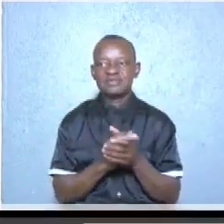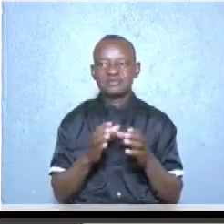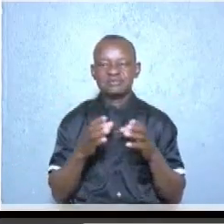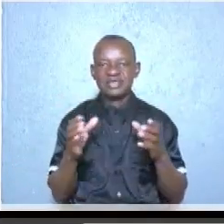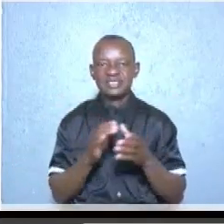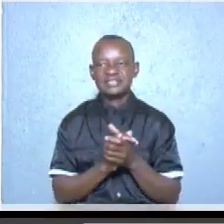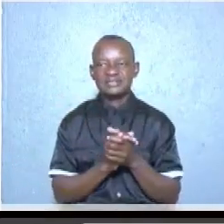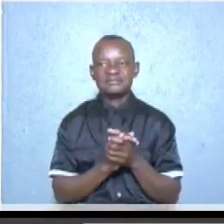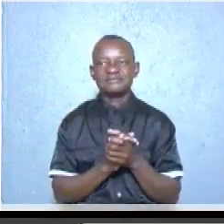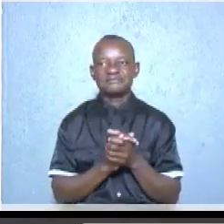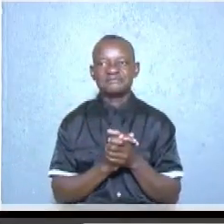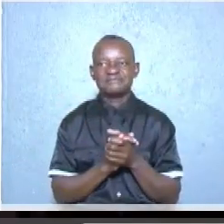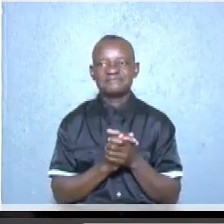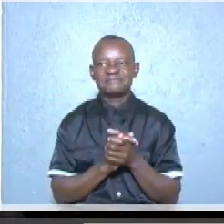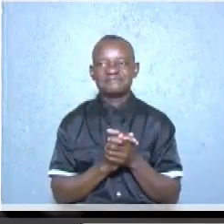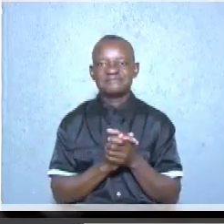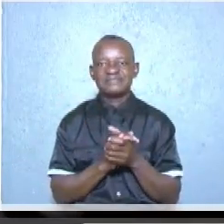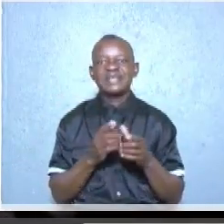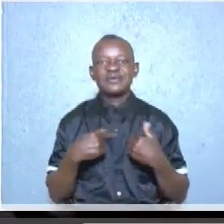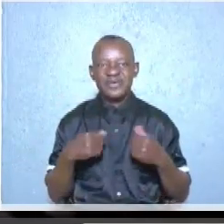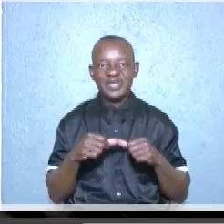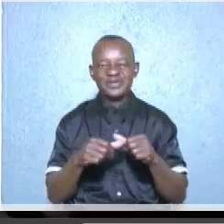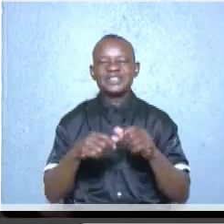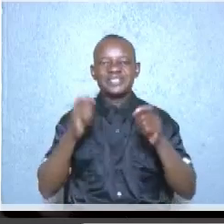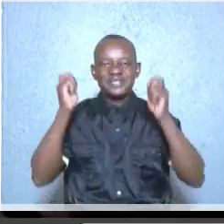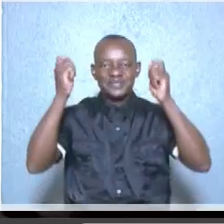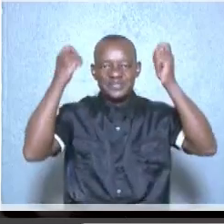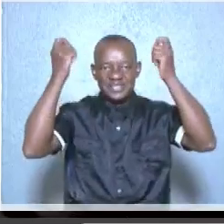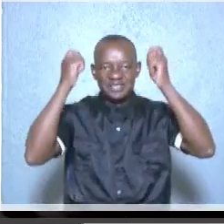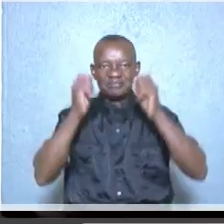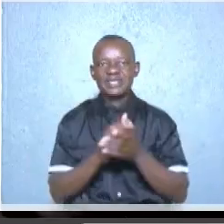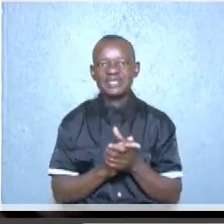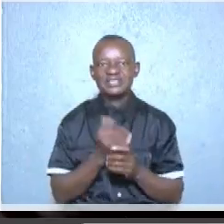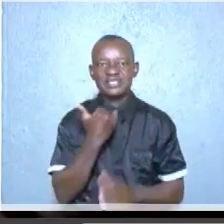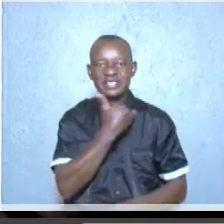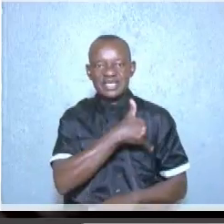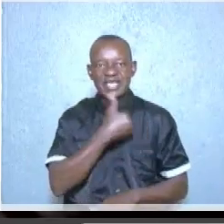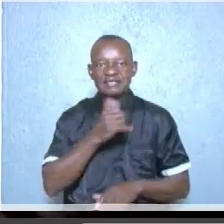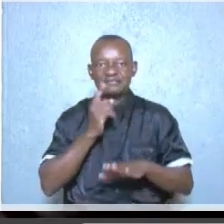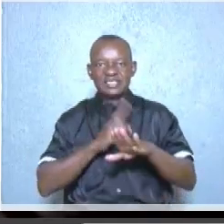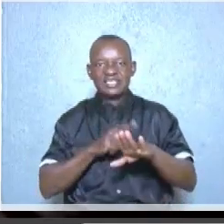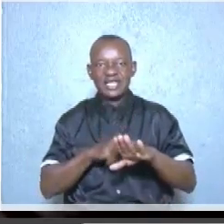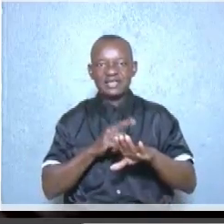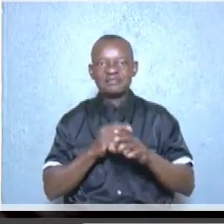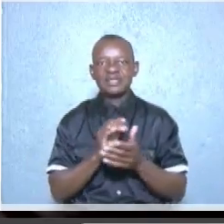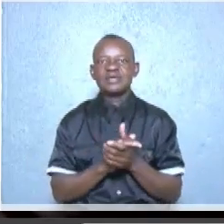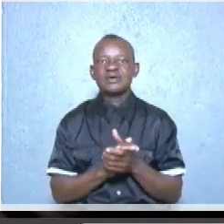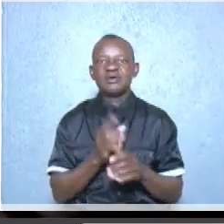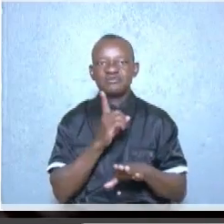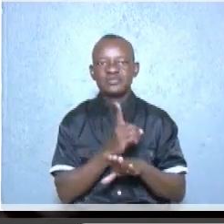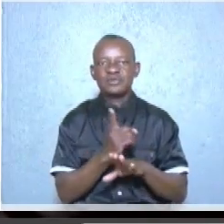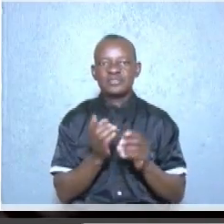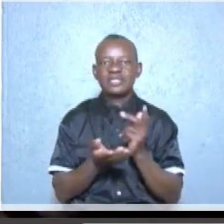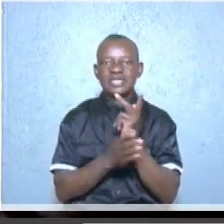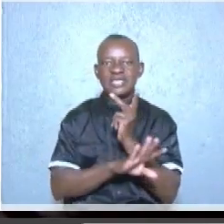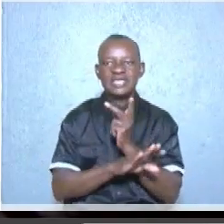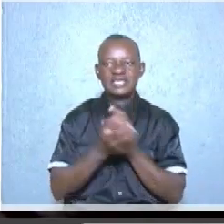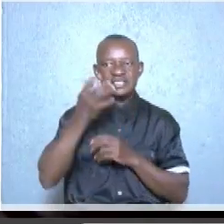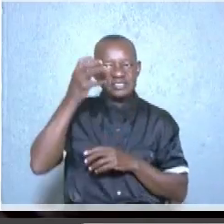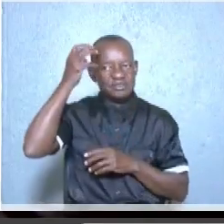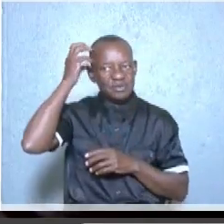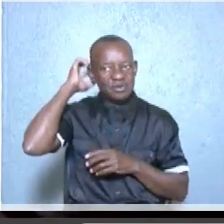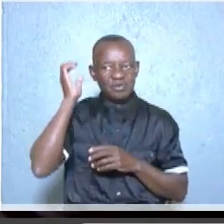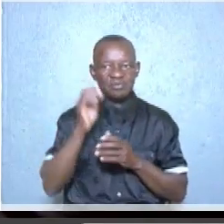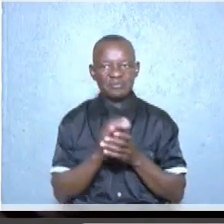have it. Of course, we're continuing to celebrate the life and times of Dr. Sam Shafishuna Nujoma, Karuaihe-Martin, Managing Director at NamibRe,